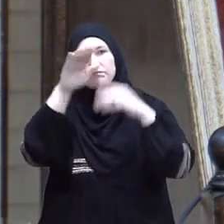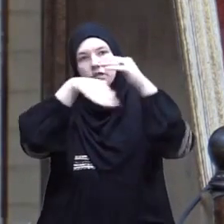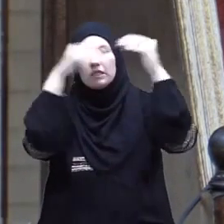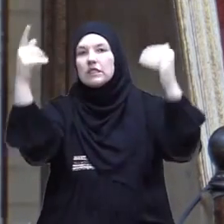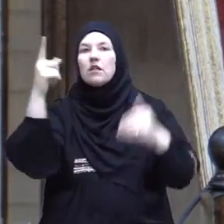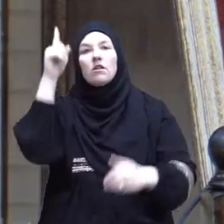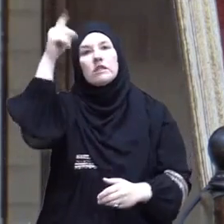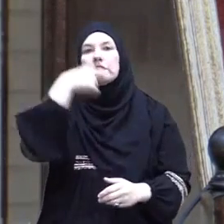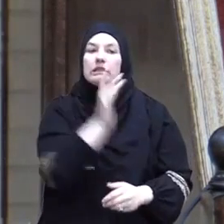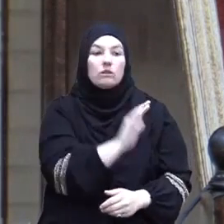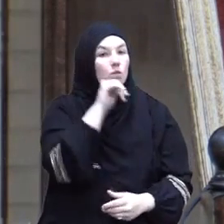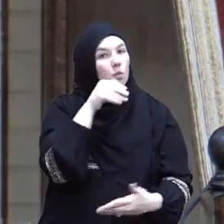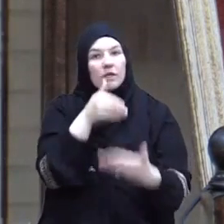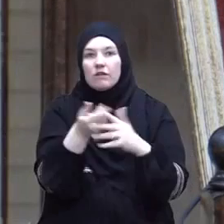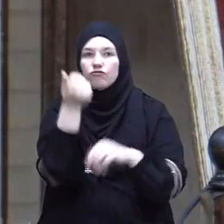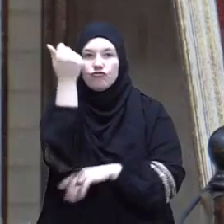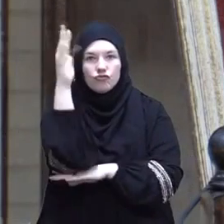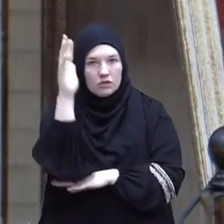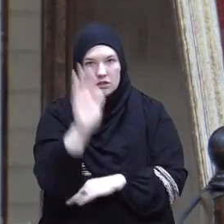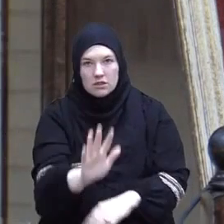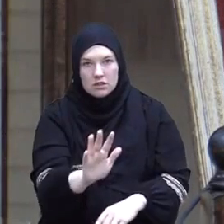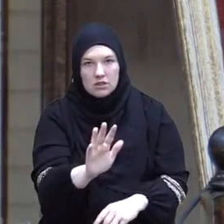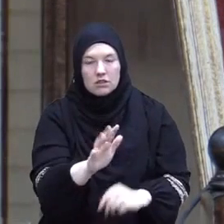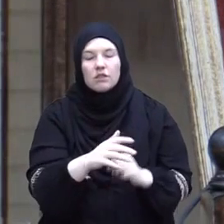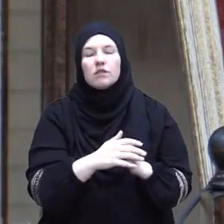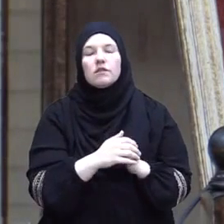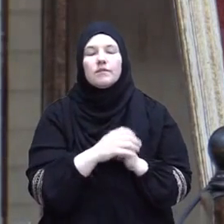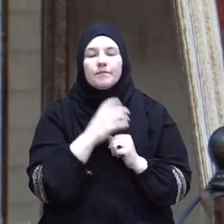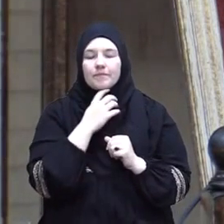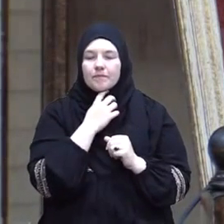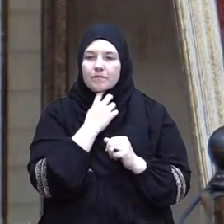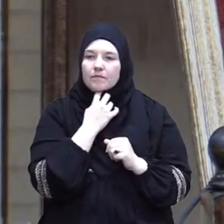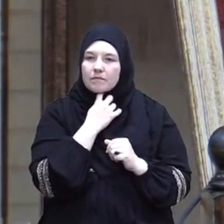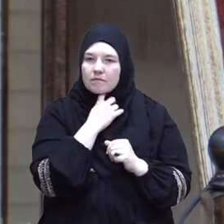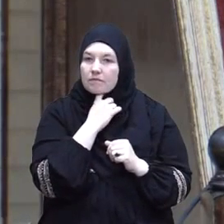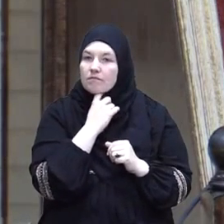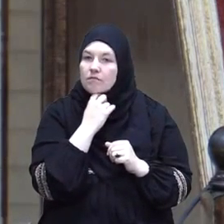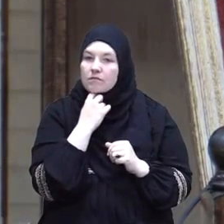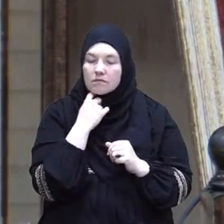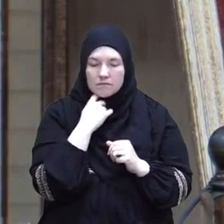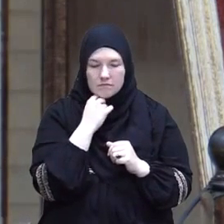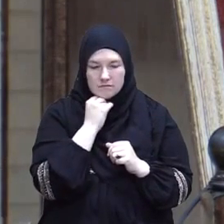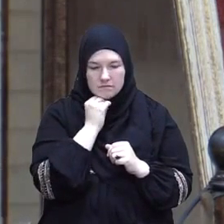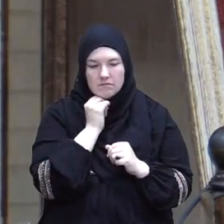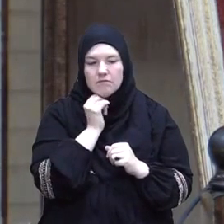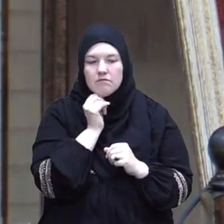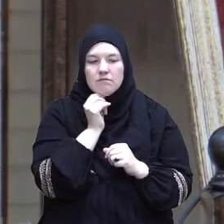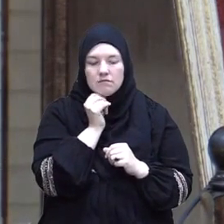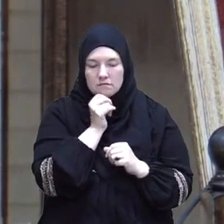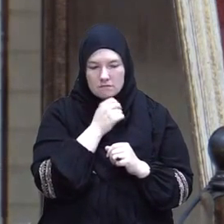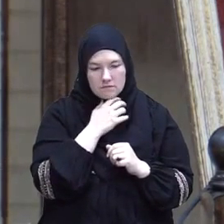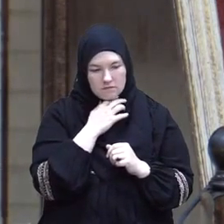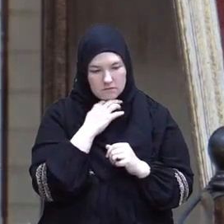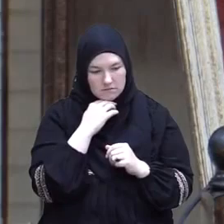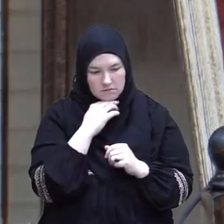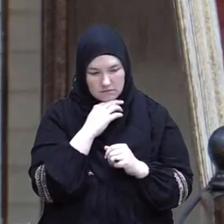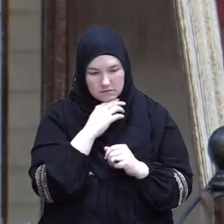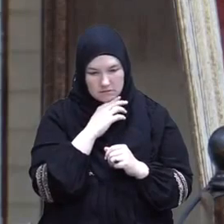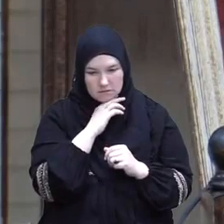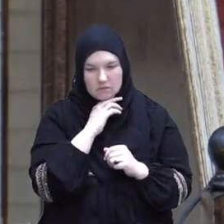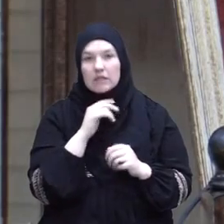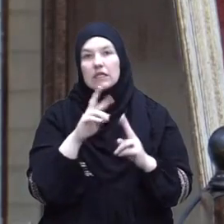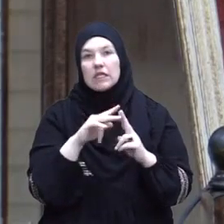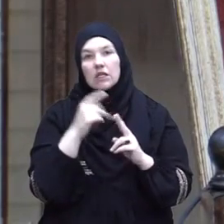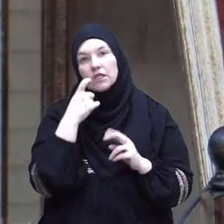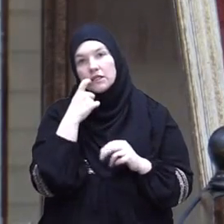Wherever Allah uses distance prohibition, it means whatever He is prohibiting is either